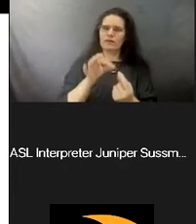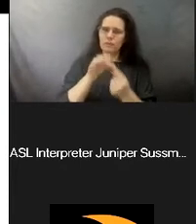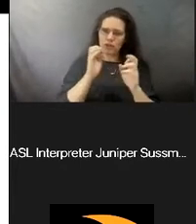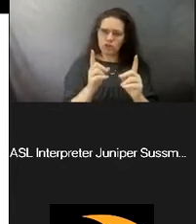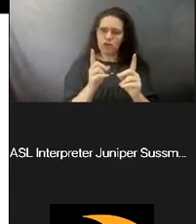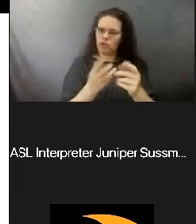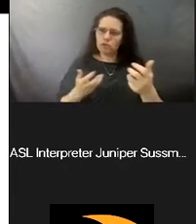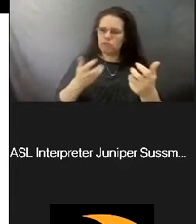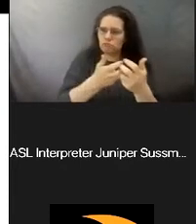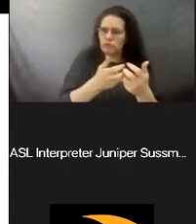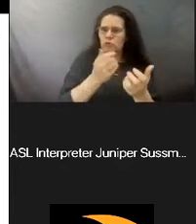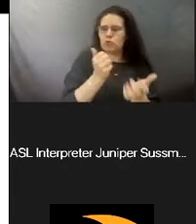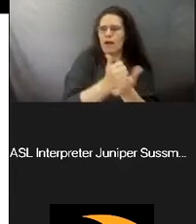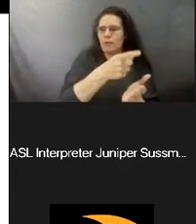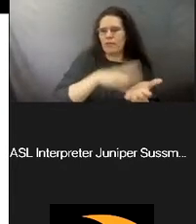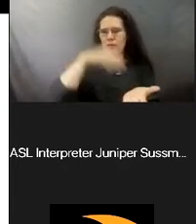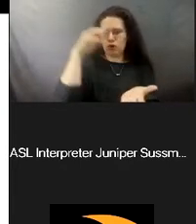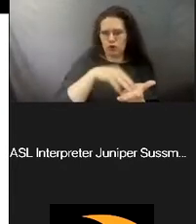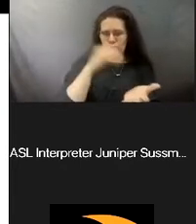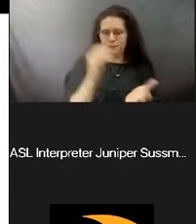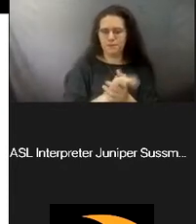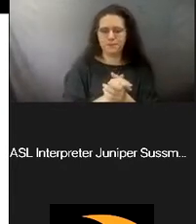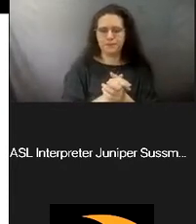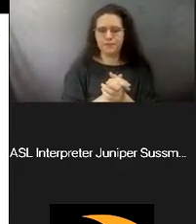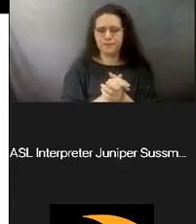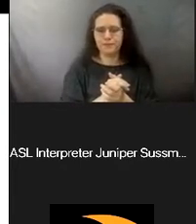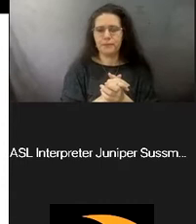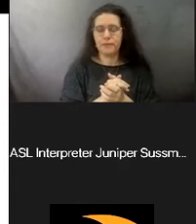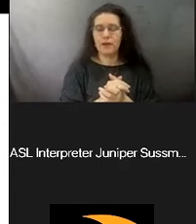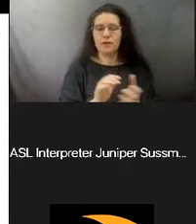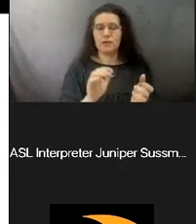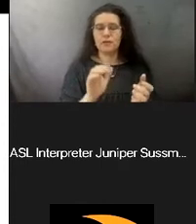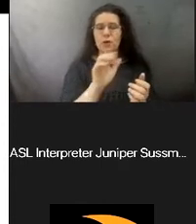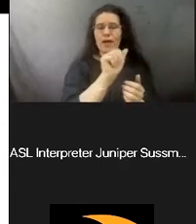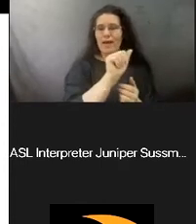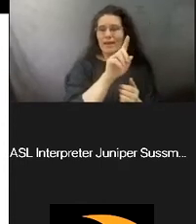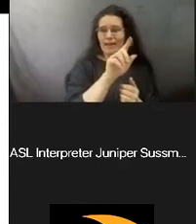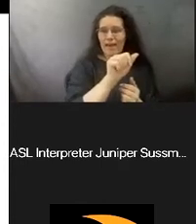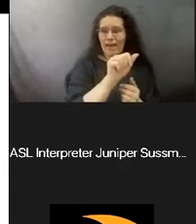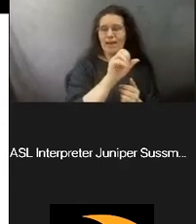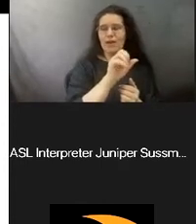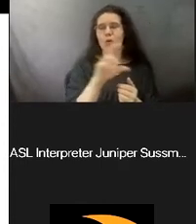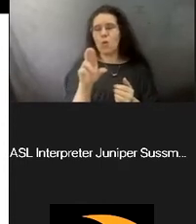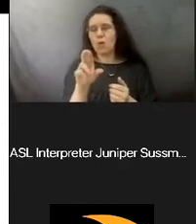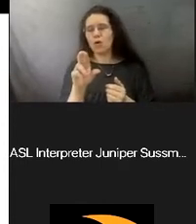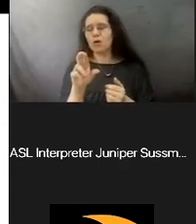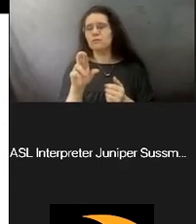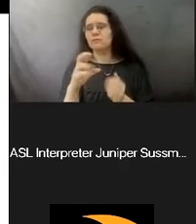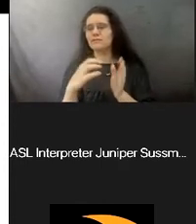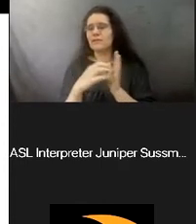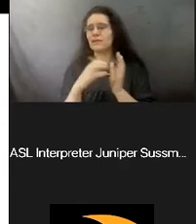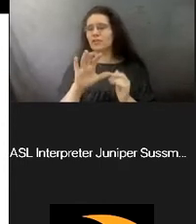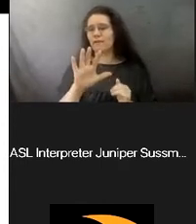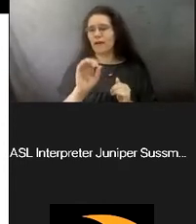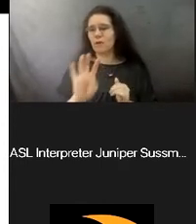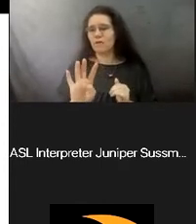learn. So as I mentioned, under the Americans with Disabilities Act or Section 504, the child does not need to